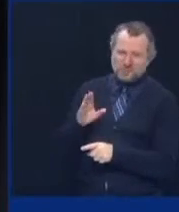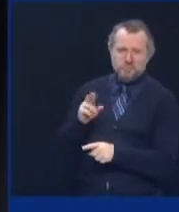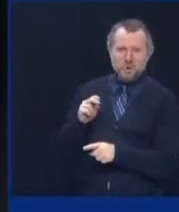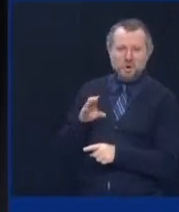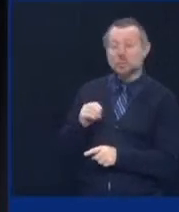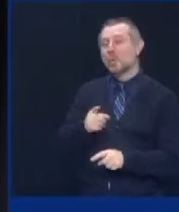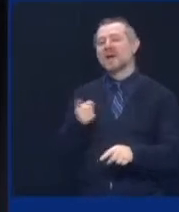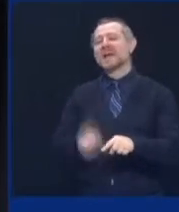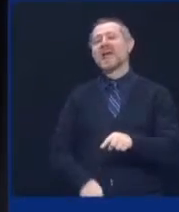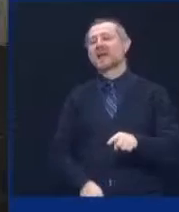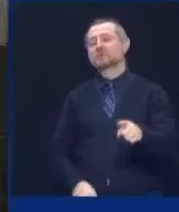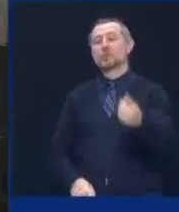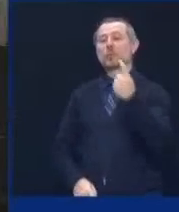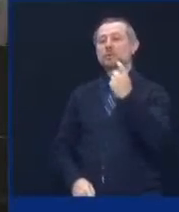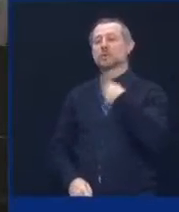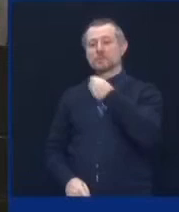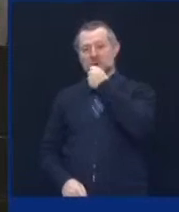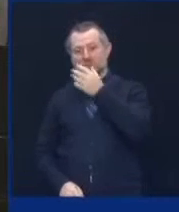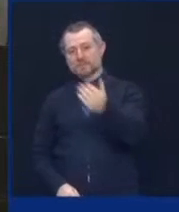question, operator.